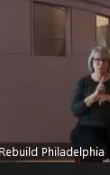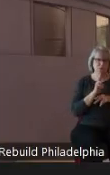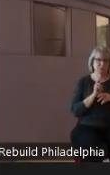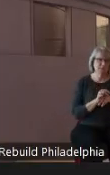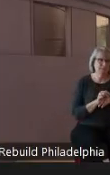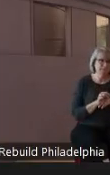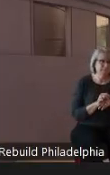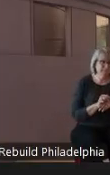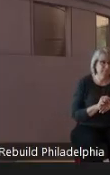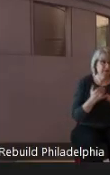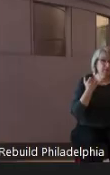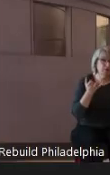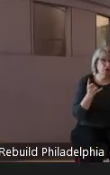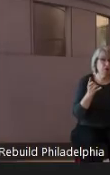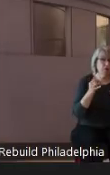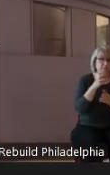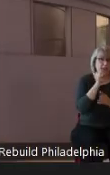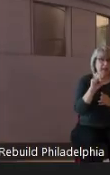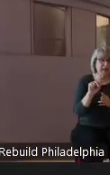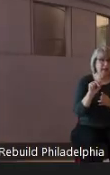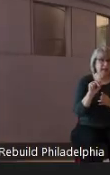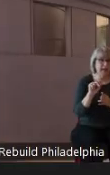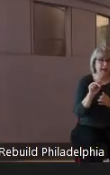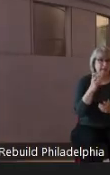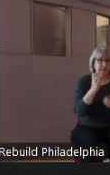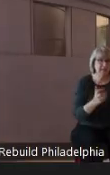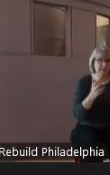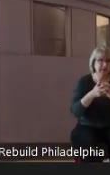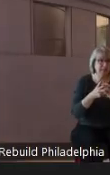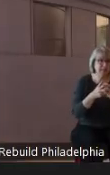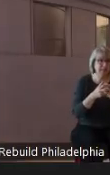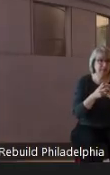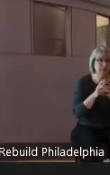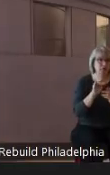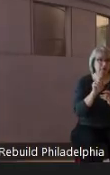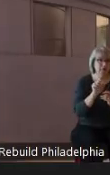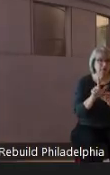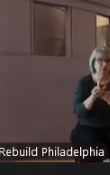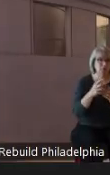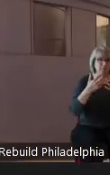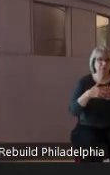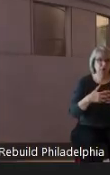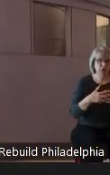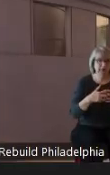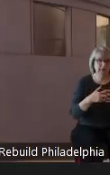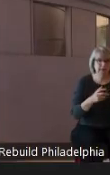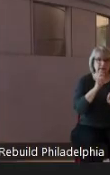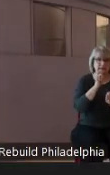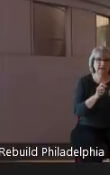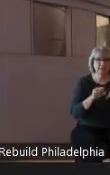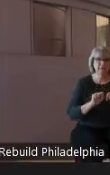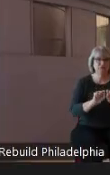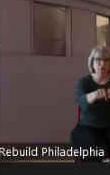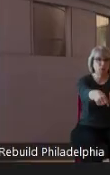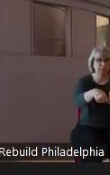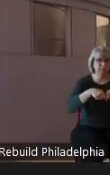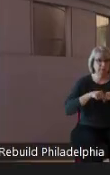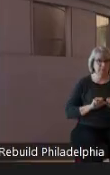The current plan includes an adaptive universal machine, an adaptive rowing